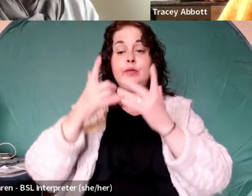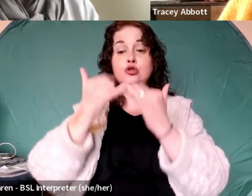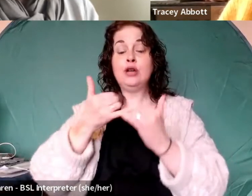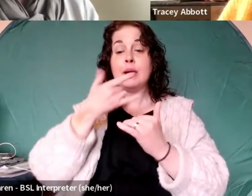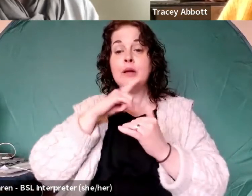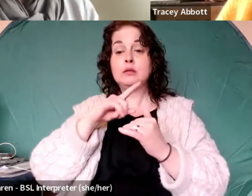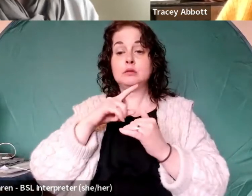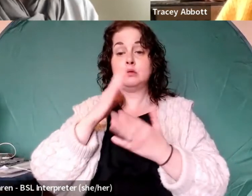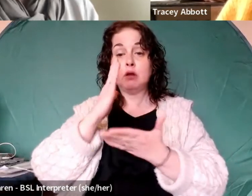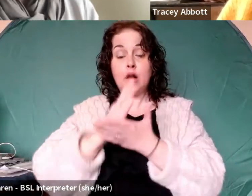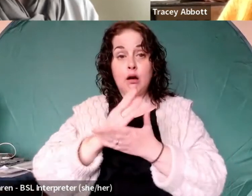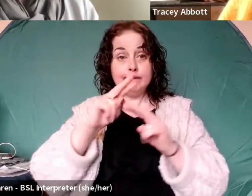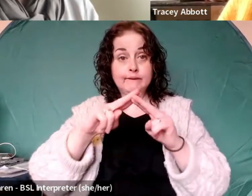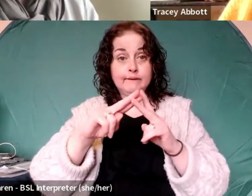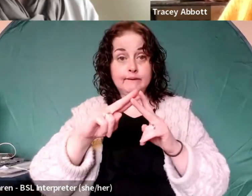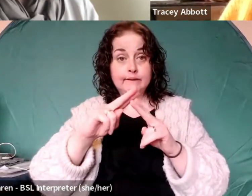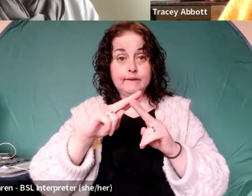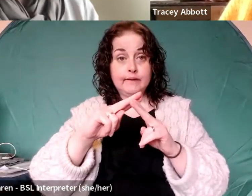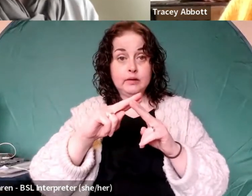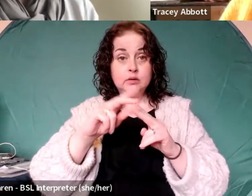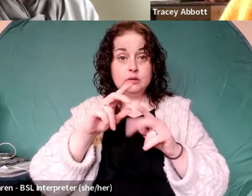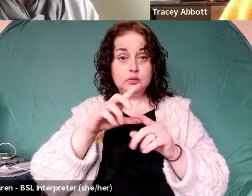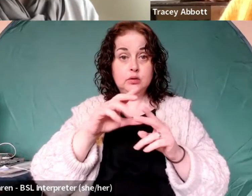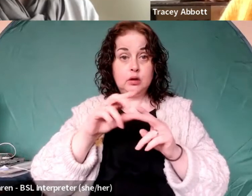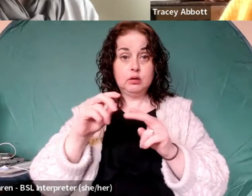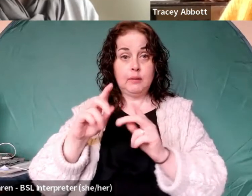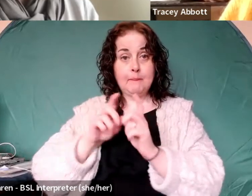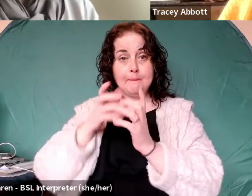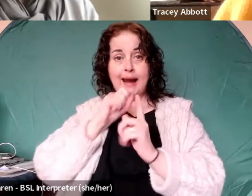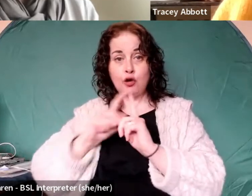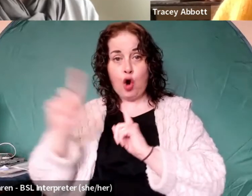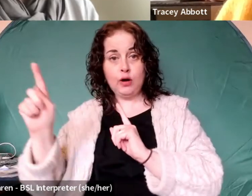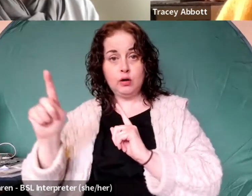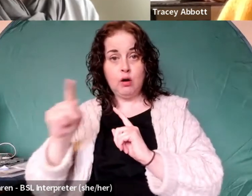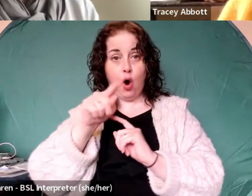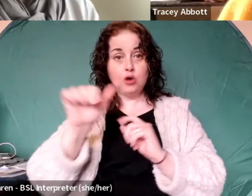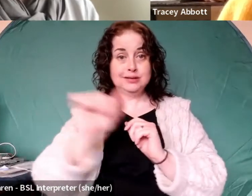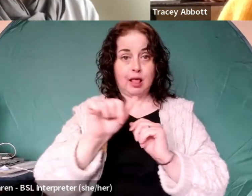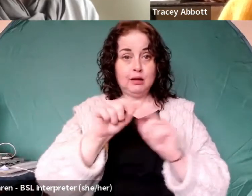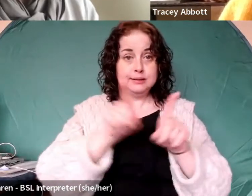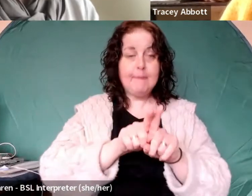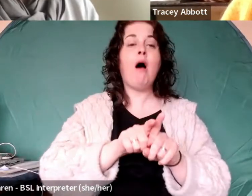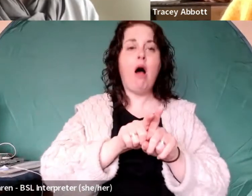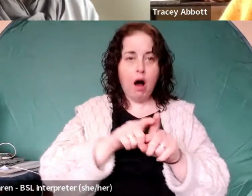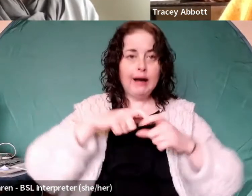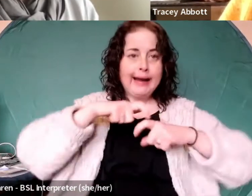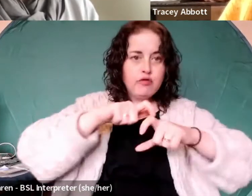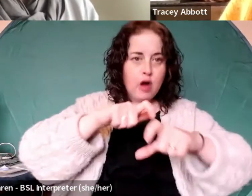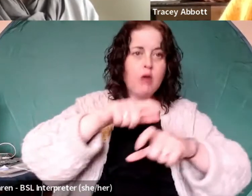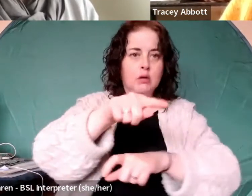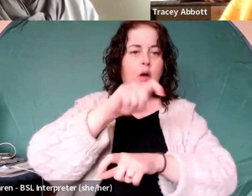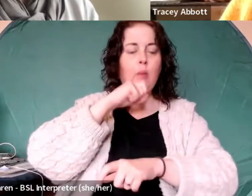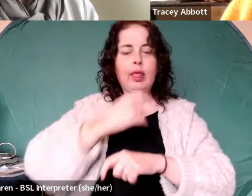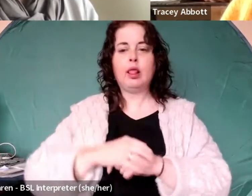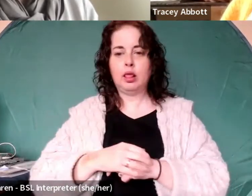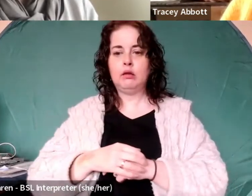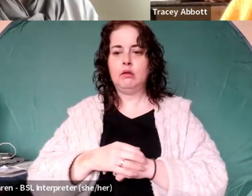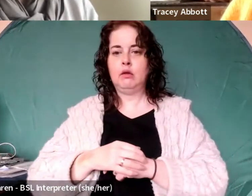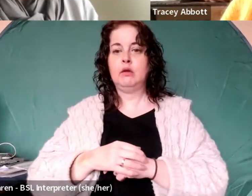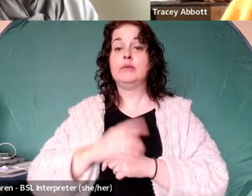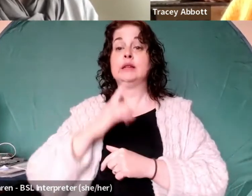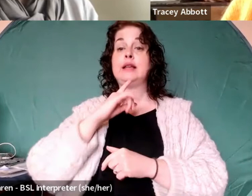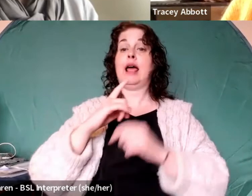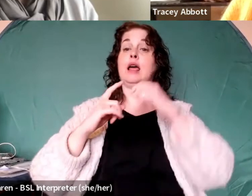Fred. You're asking questions to see if you are still Fred. Oh, you're still Fred. Great. We'll carry on along that line. Yeah. Instead of saying what